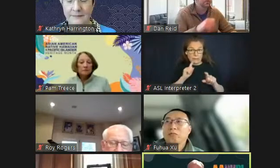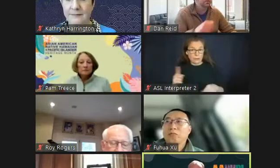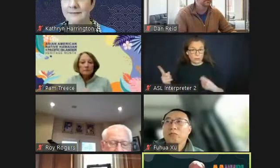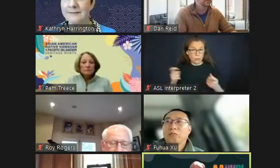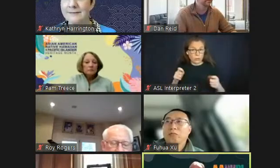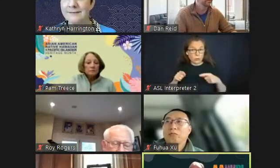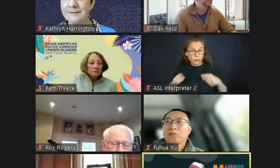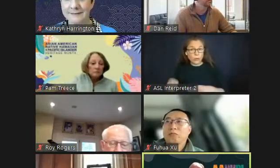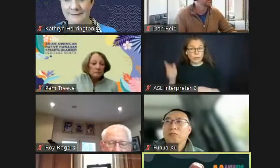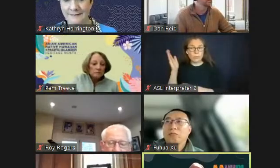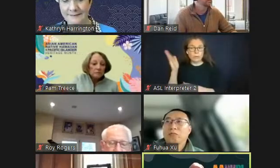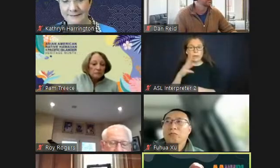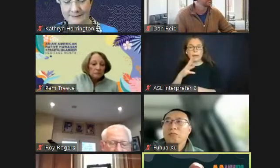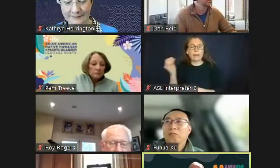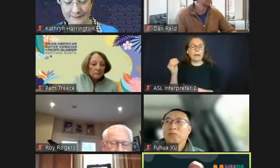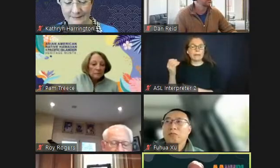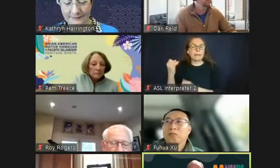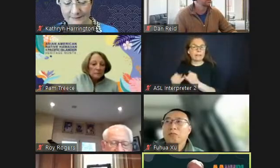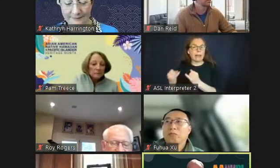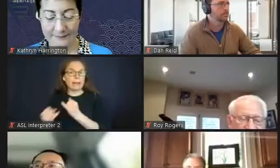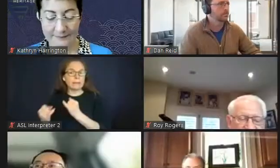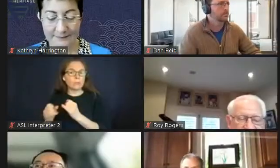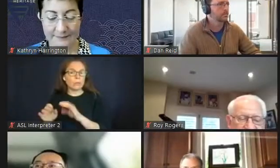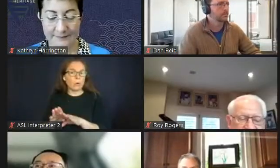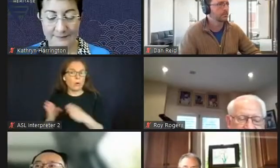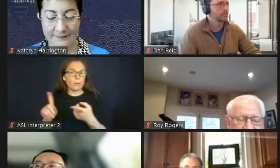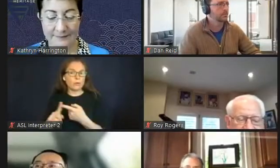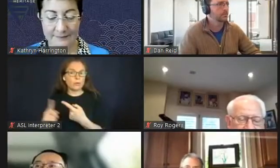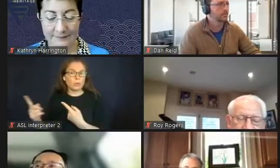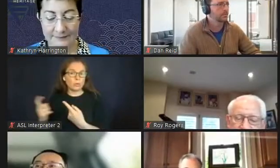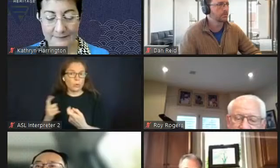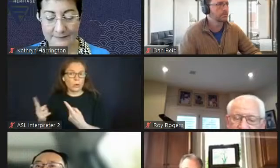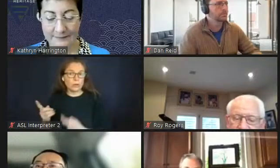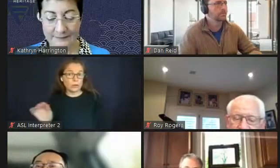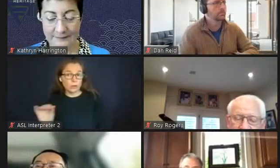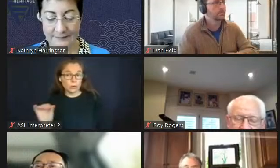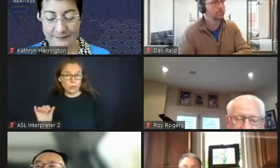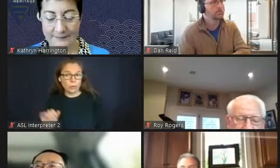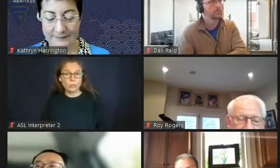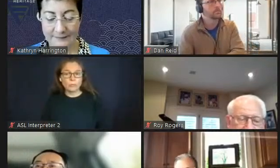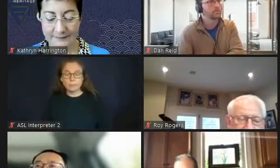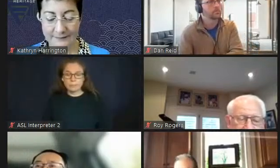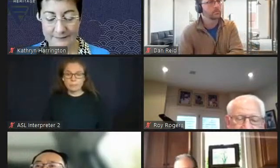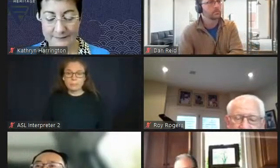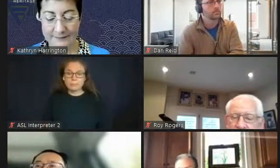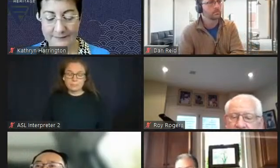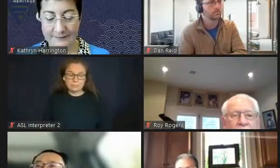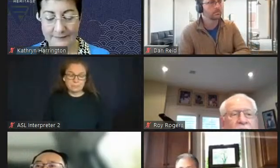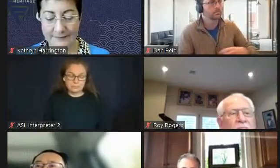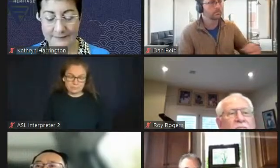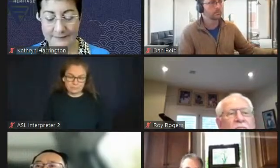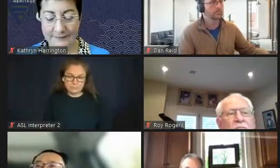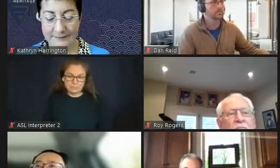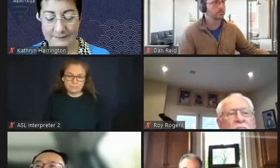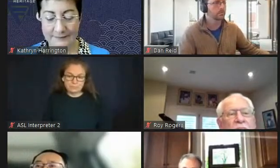questions, and can always go back to a particular slide if that's helpful to answer any questions that you may have at the end